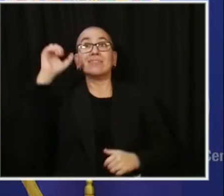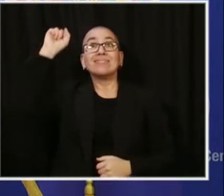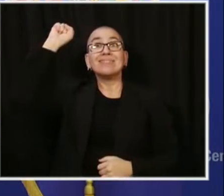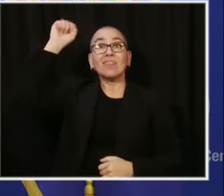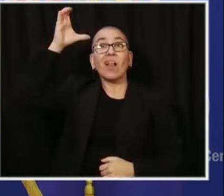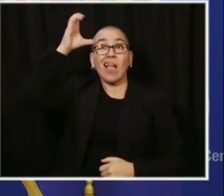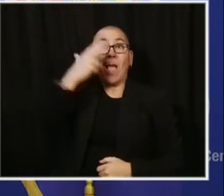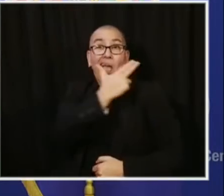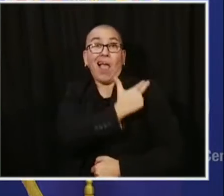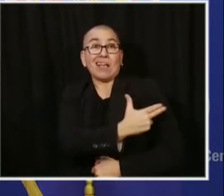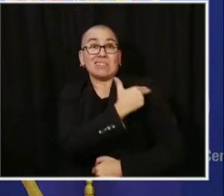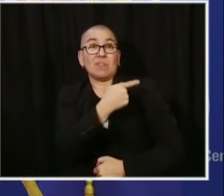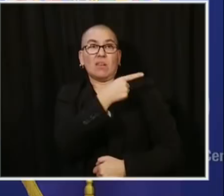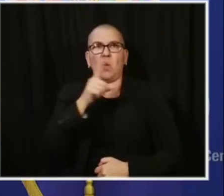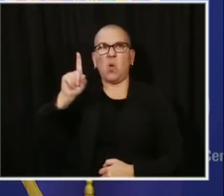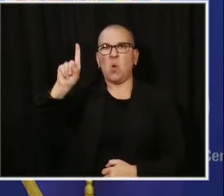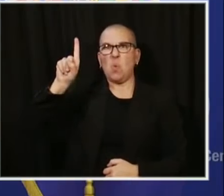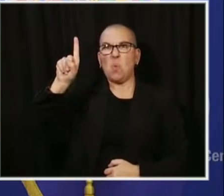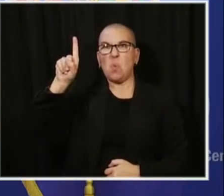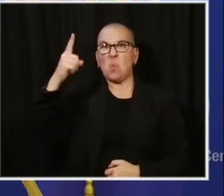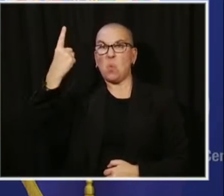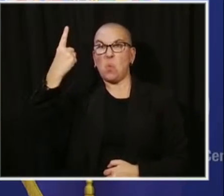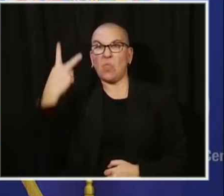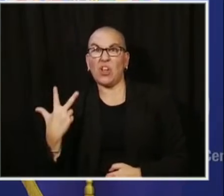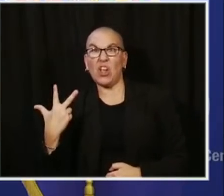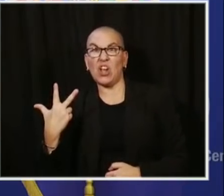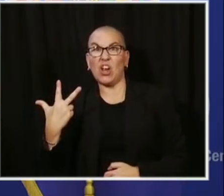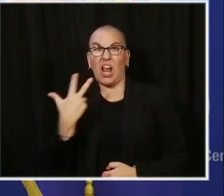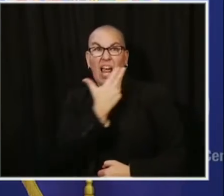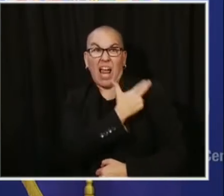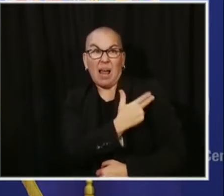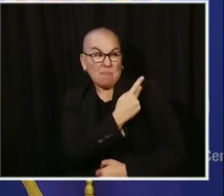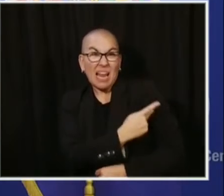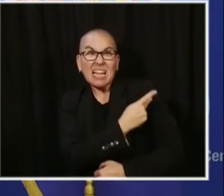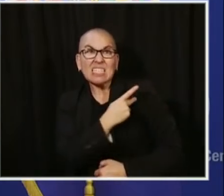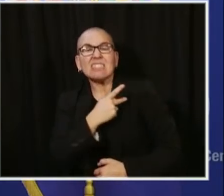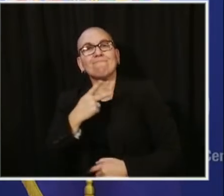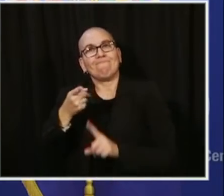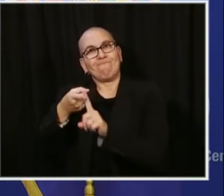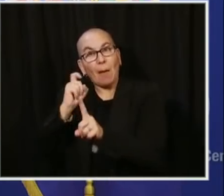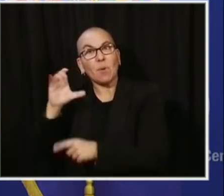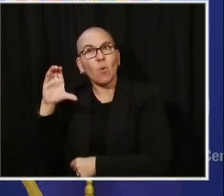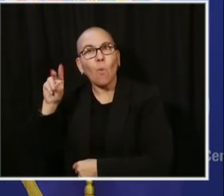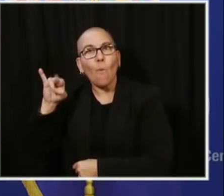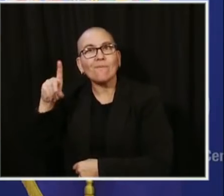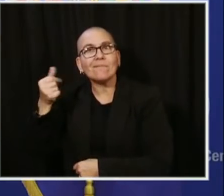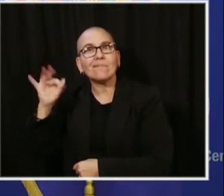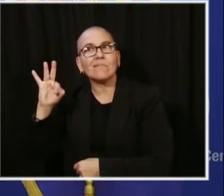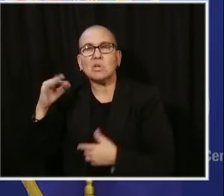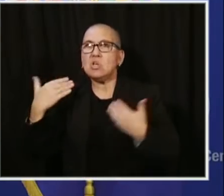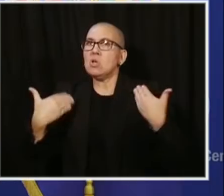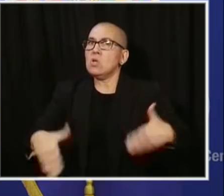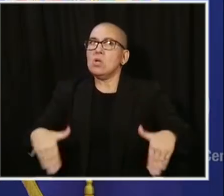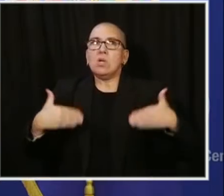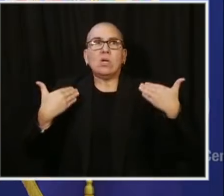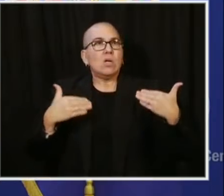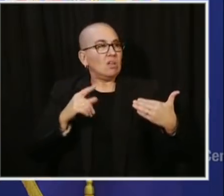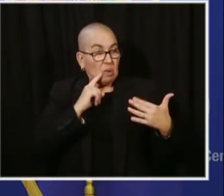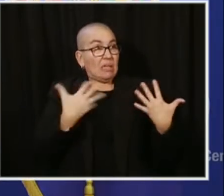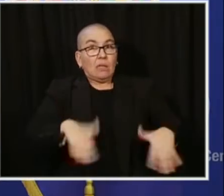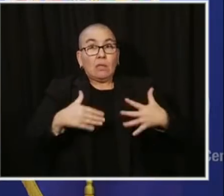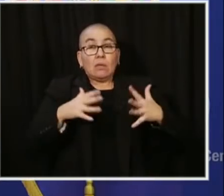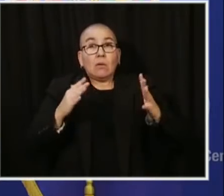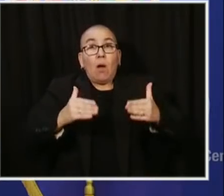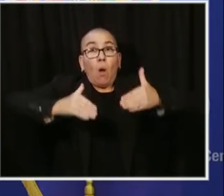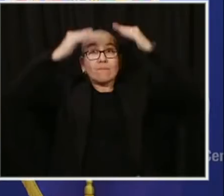about 1/3 of all of our inpatients are COVID or related to COVID illnesses. This is an astronomical number. And we